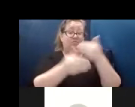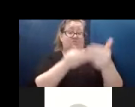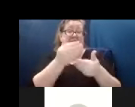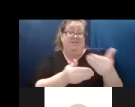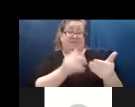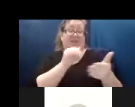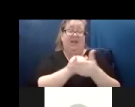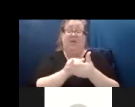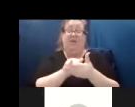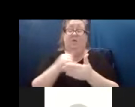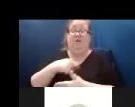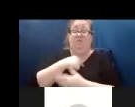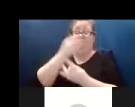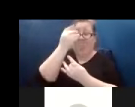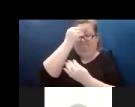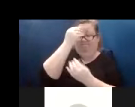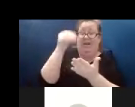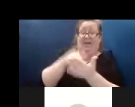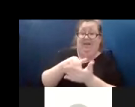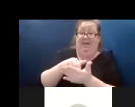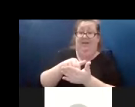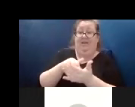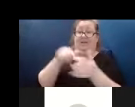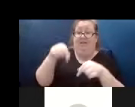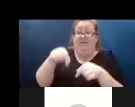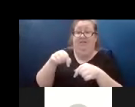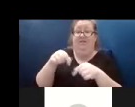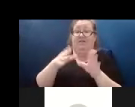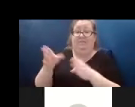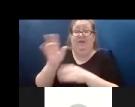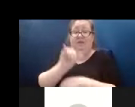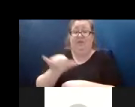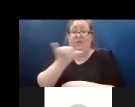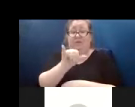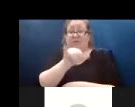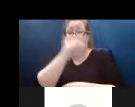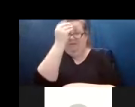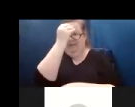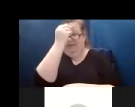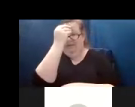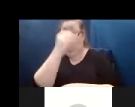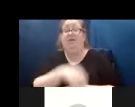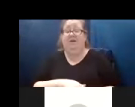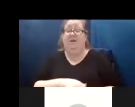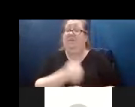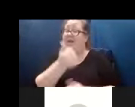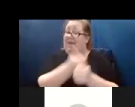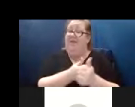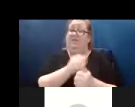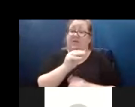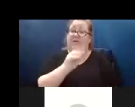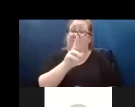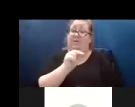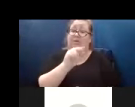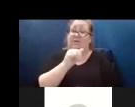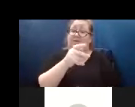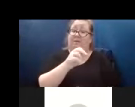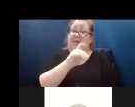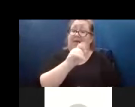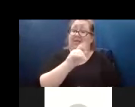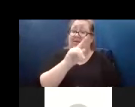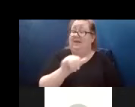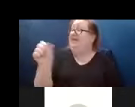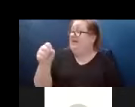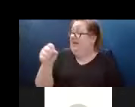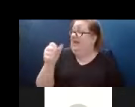as part of this plan too. But it was something that's been considered by every municipality had to. Yeah, and if you want